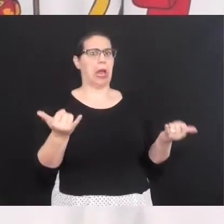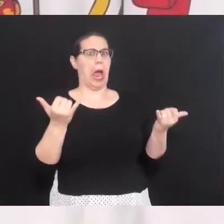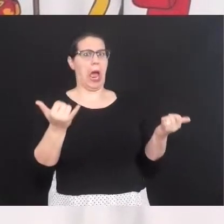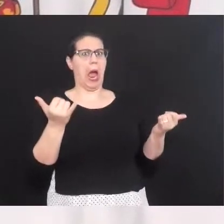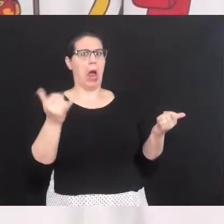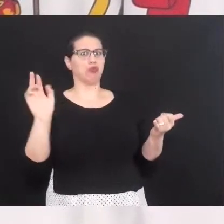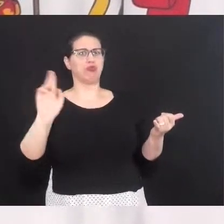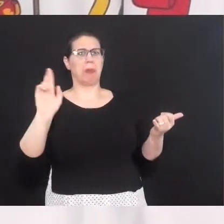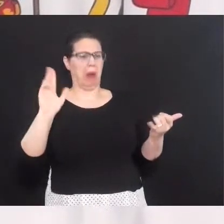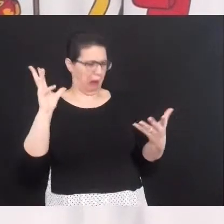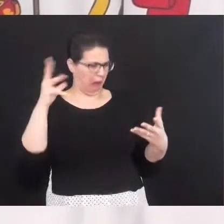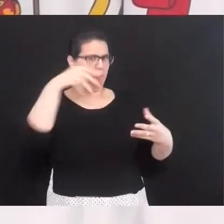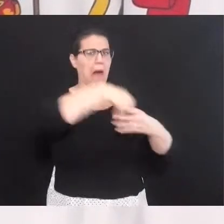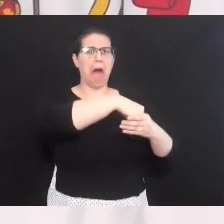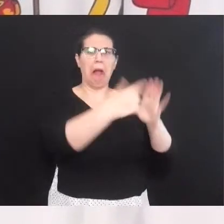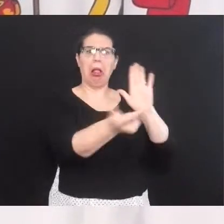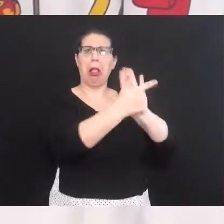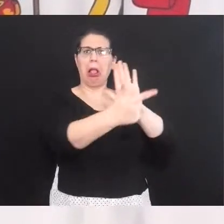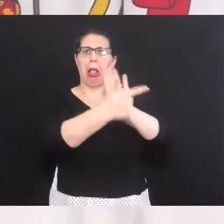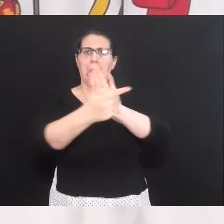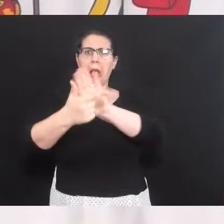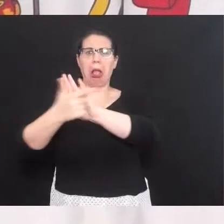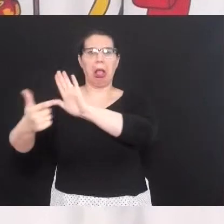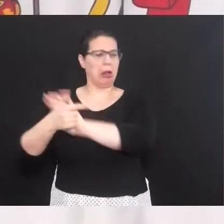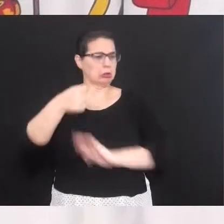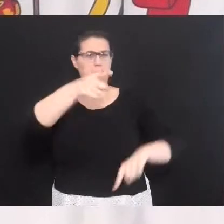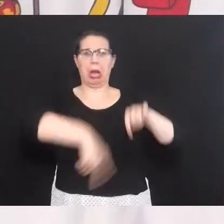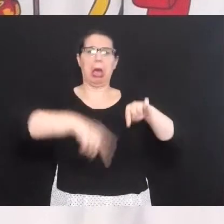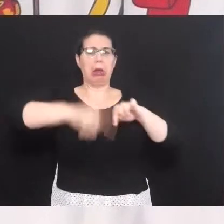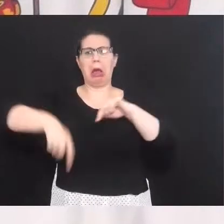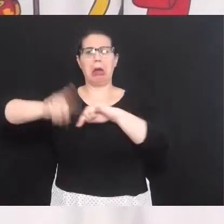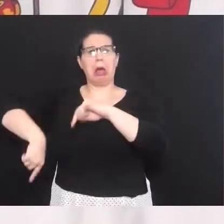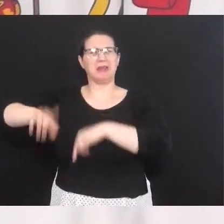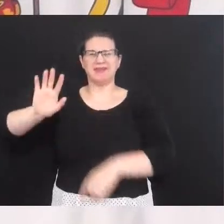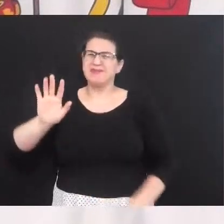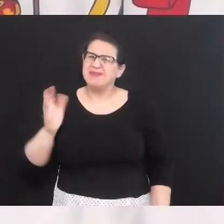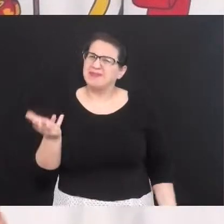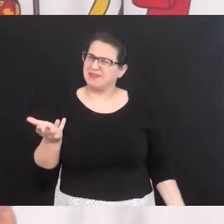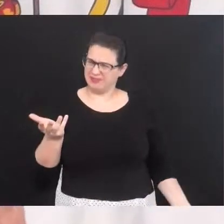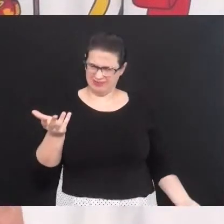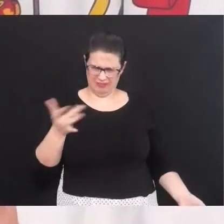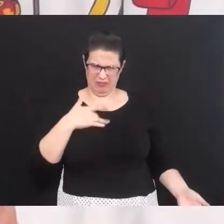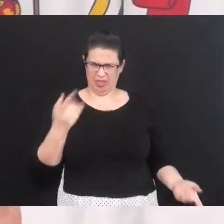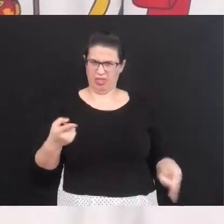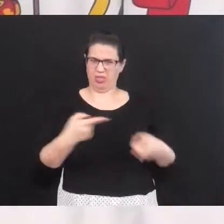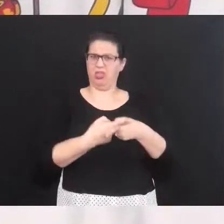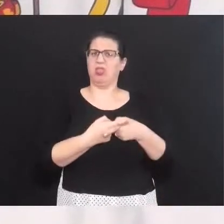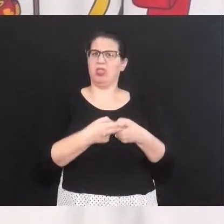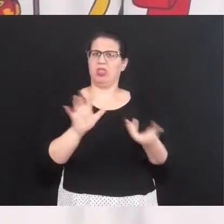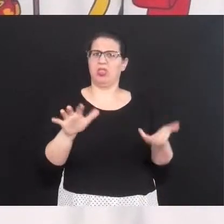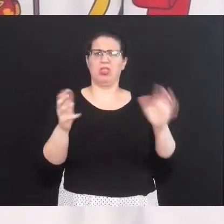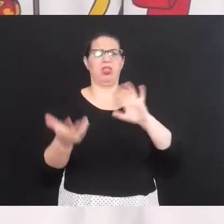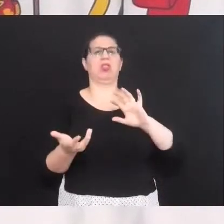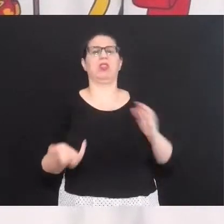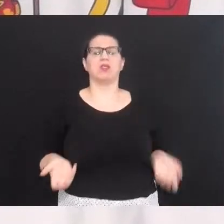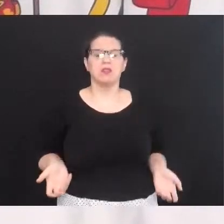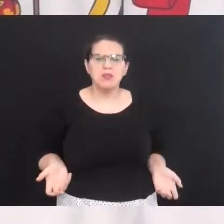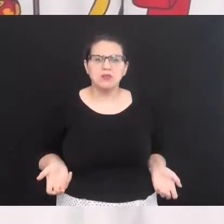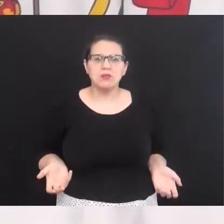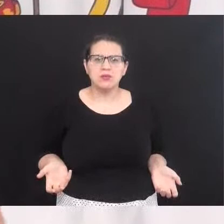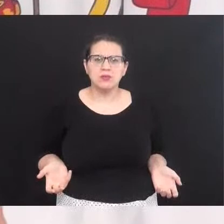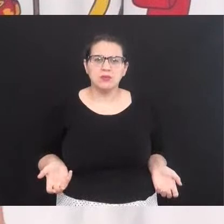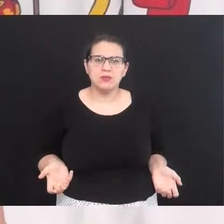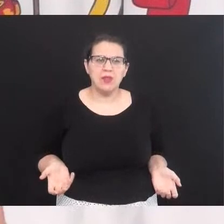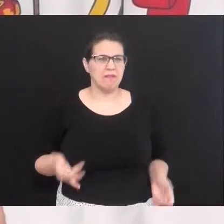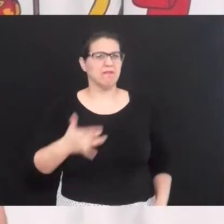trying to impose restrictions on private businesses. I mean, it seems like a complete role reversal. It